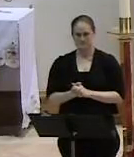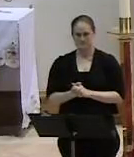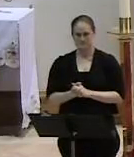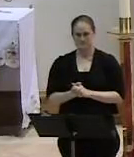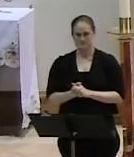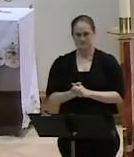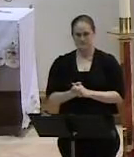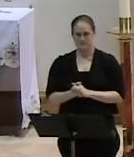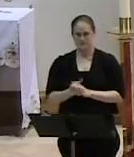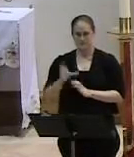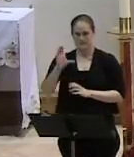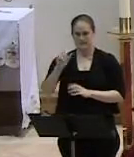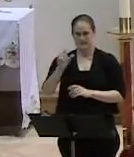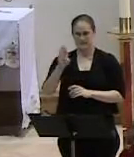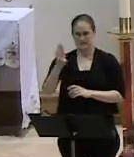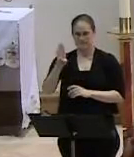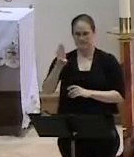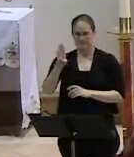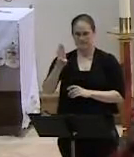Caleb Schneider.